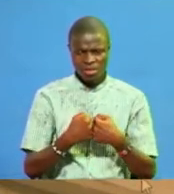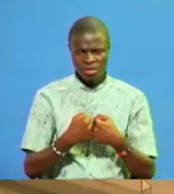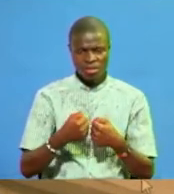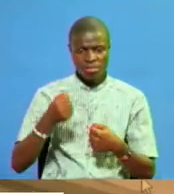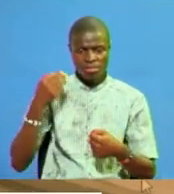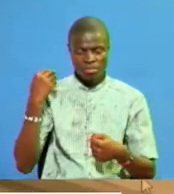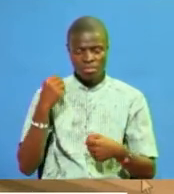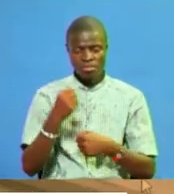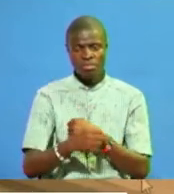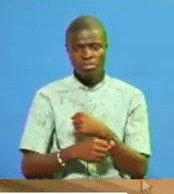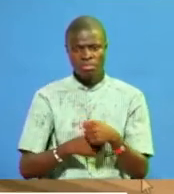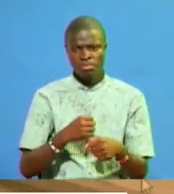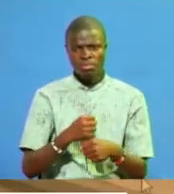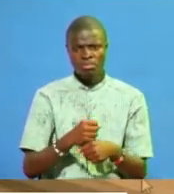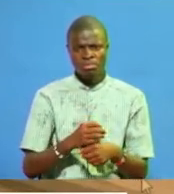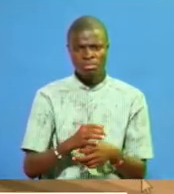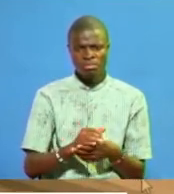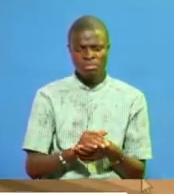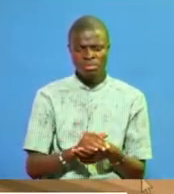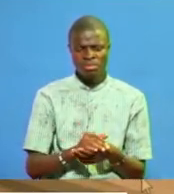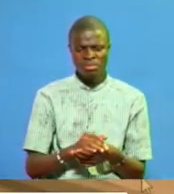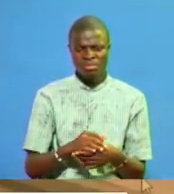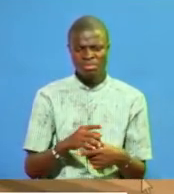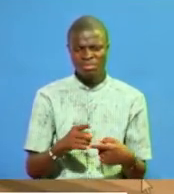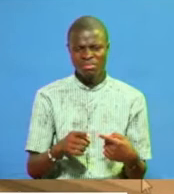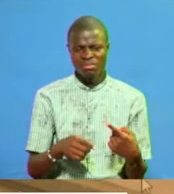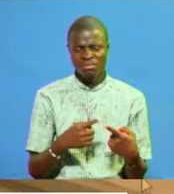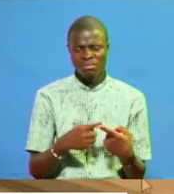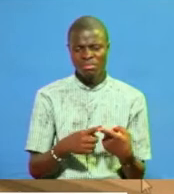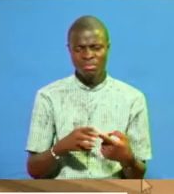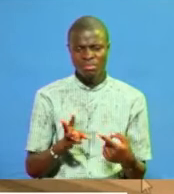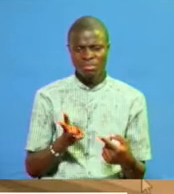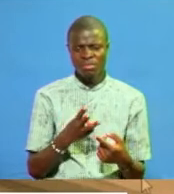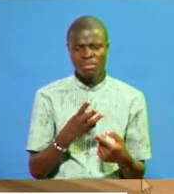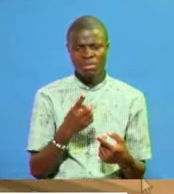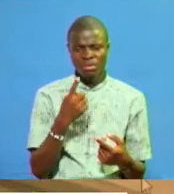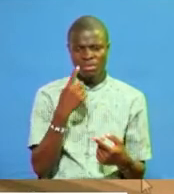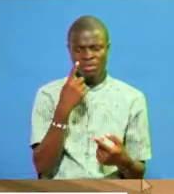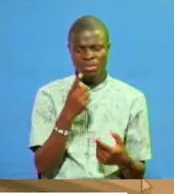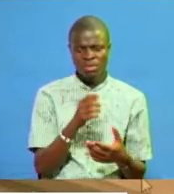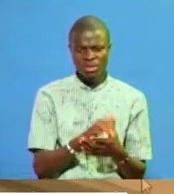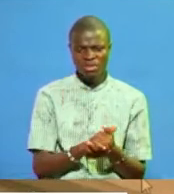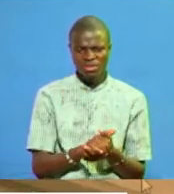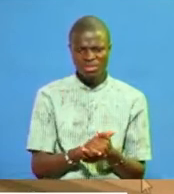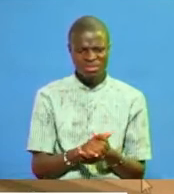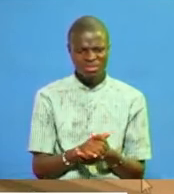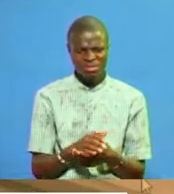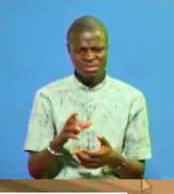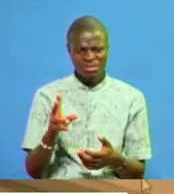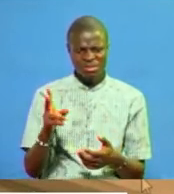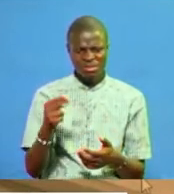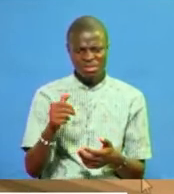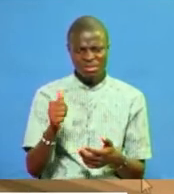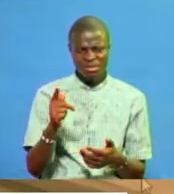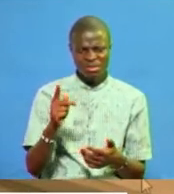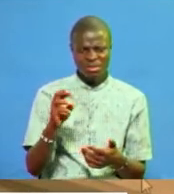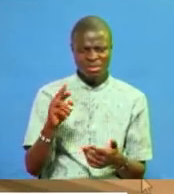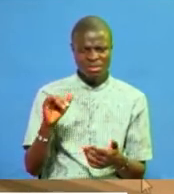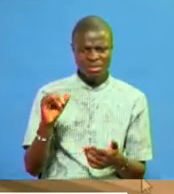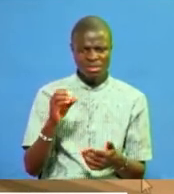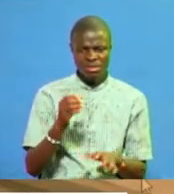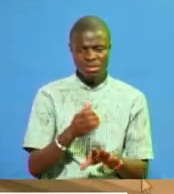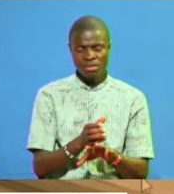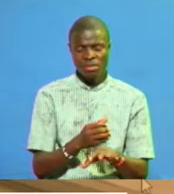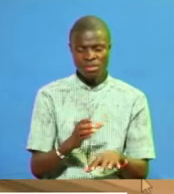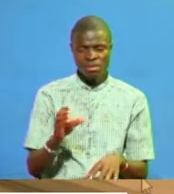year when we saw some Canadian truckers facing the COVID. And